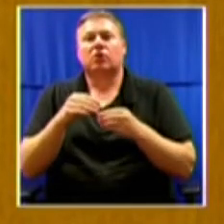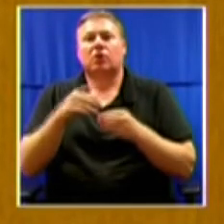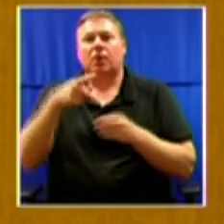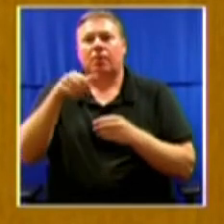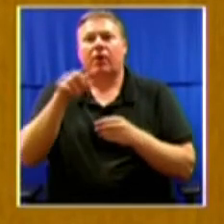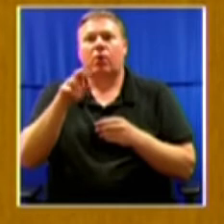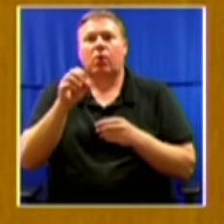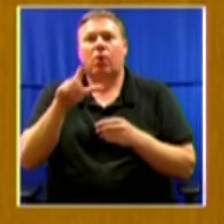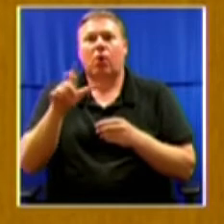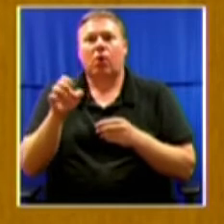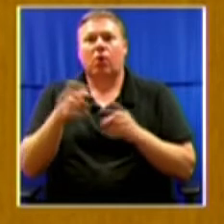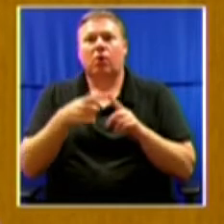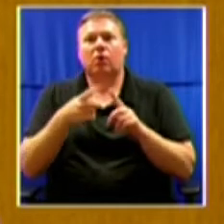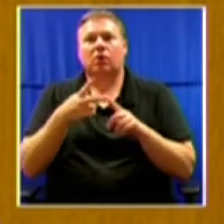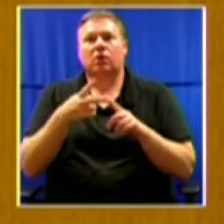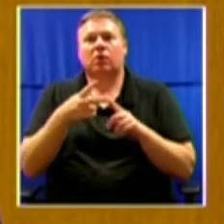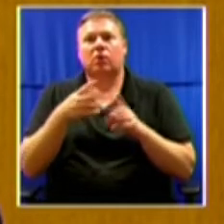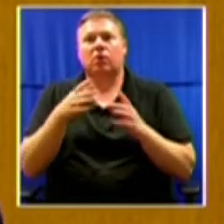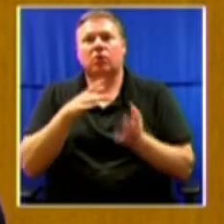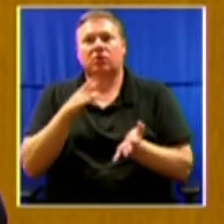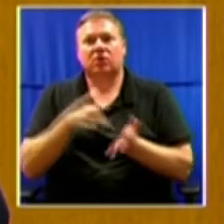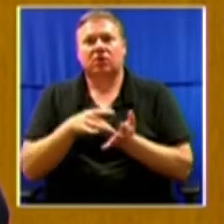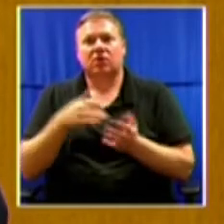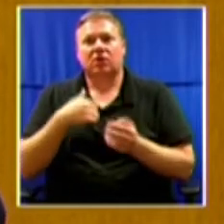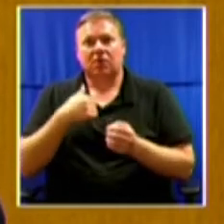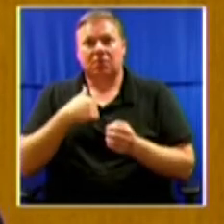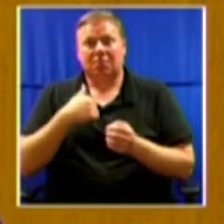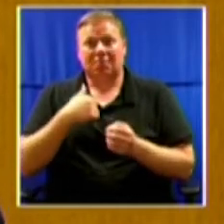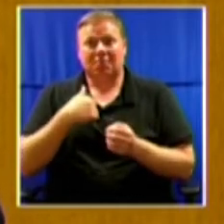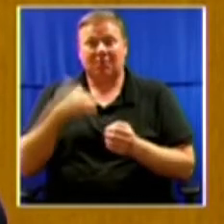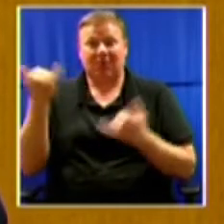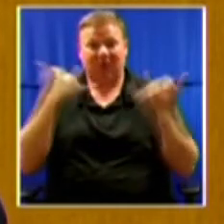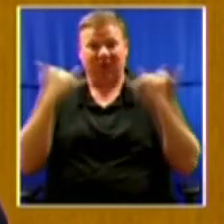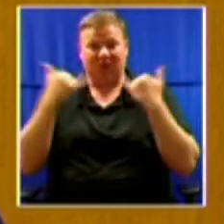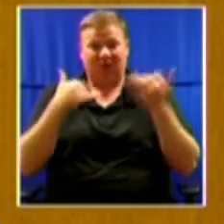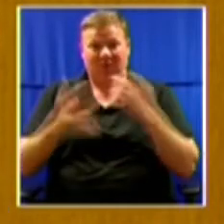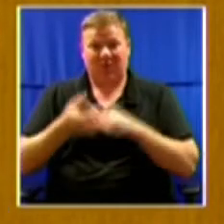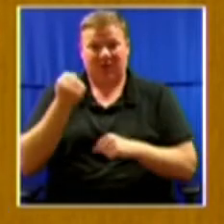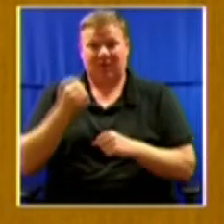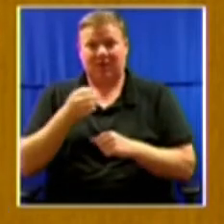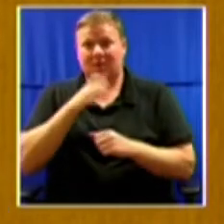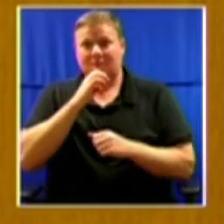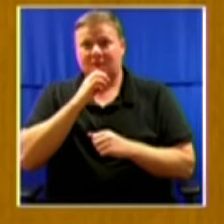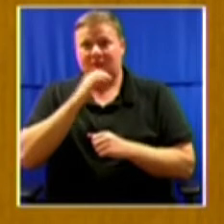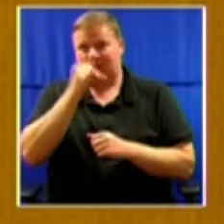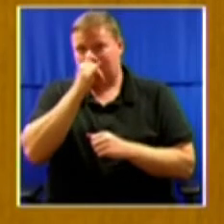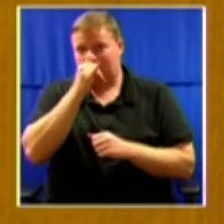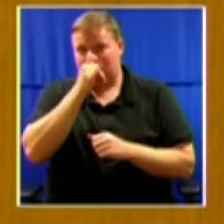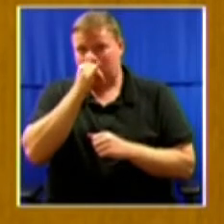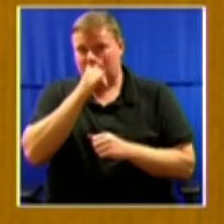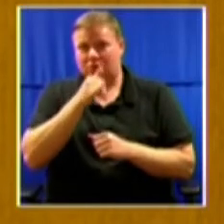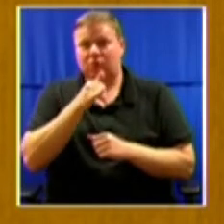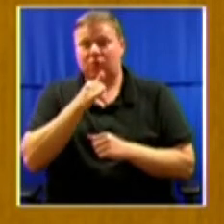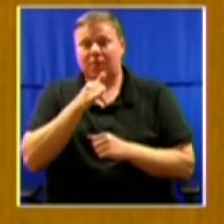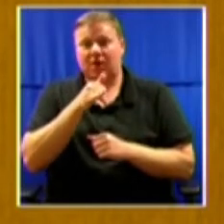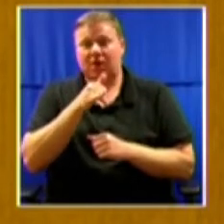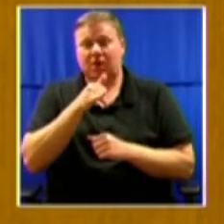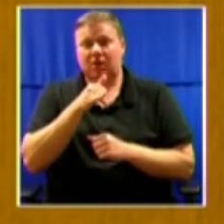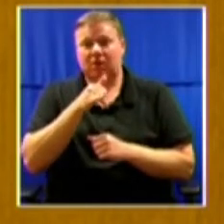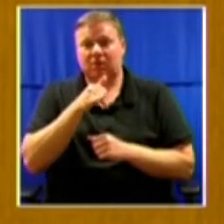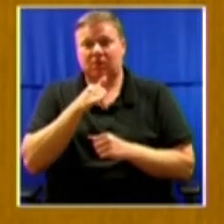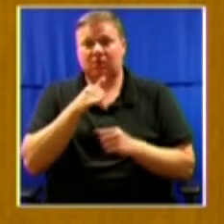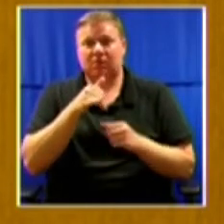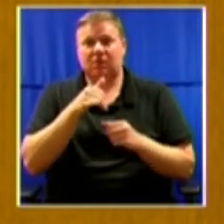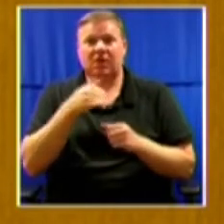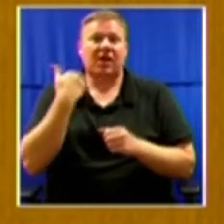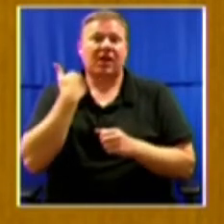on. Now, if I get those calls, you may be perfectly certain that criminal gang bosses are getting those calls. Now,